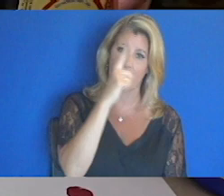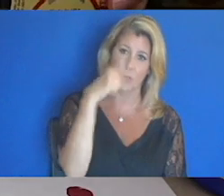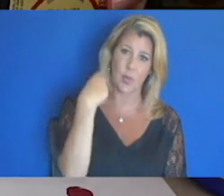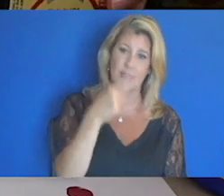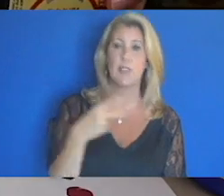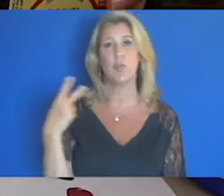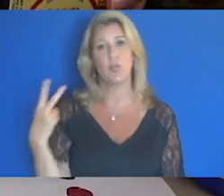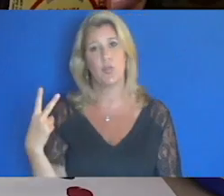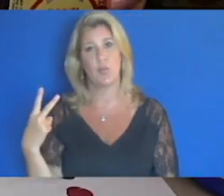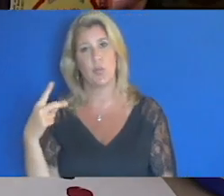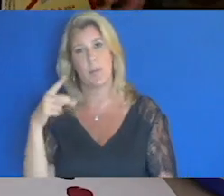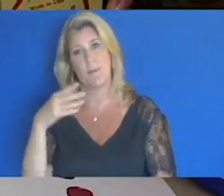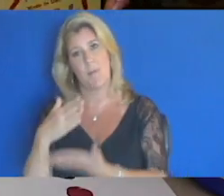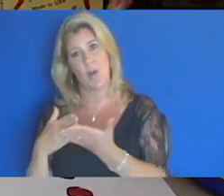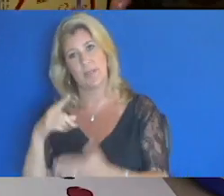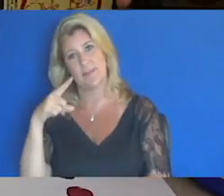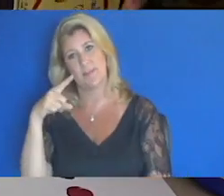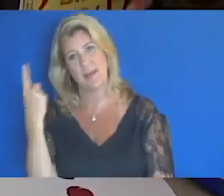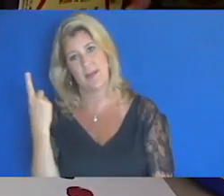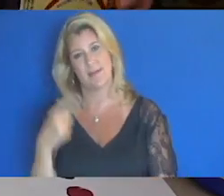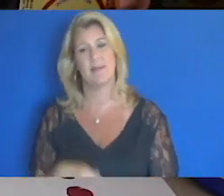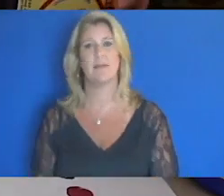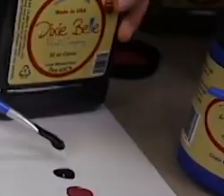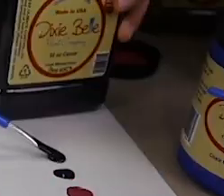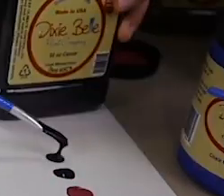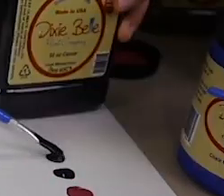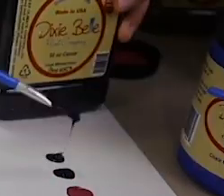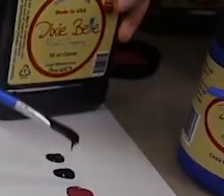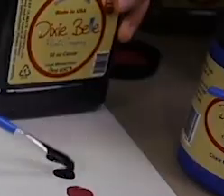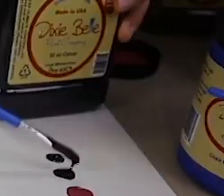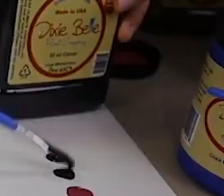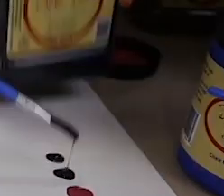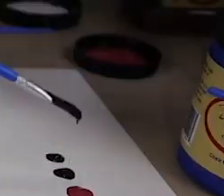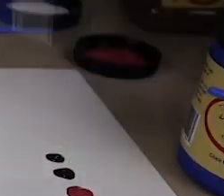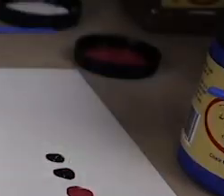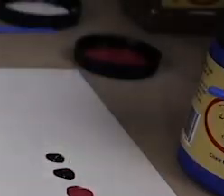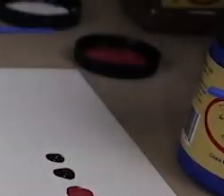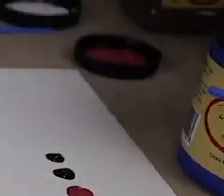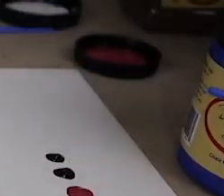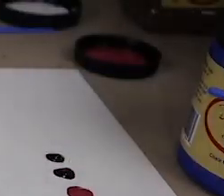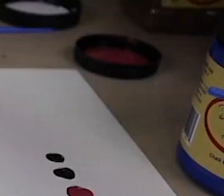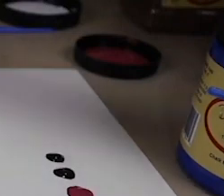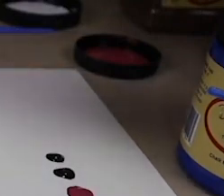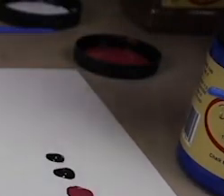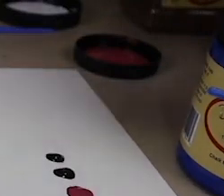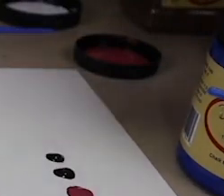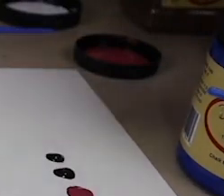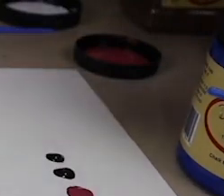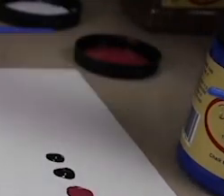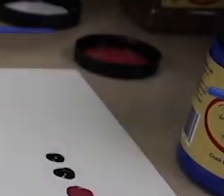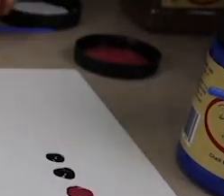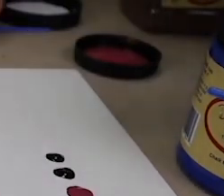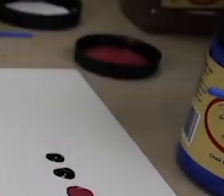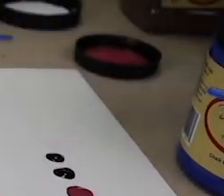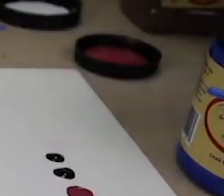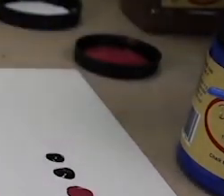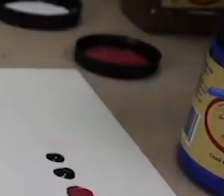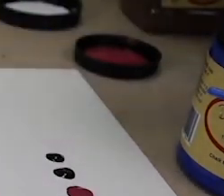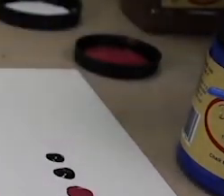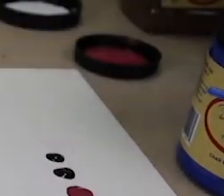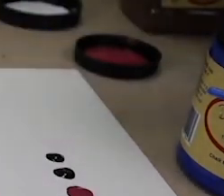one part black. And one part Plum Crazy, 2 parts black.